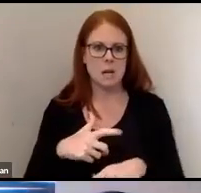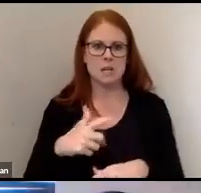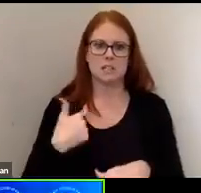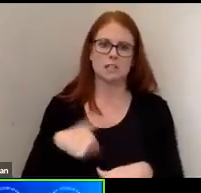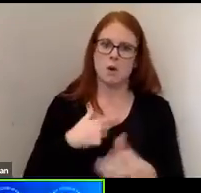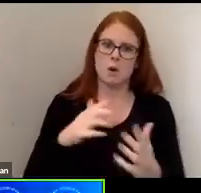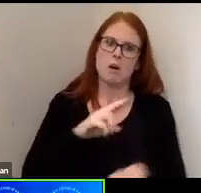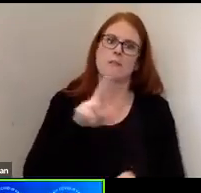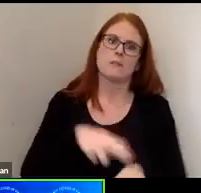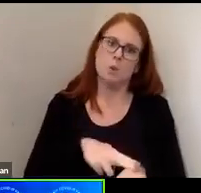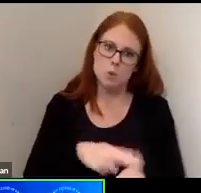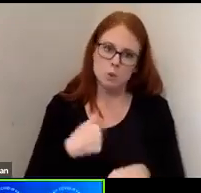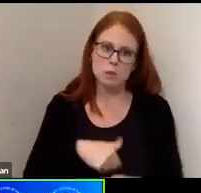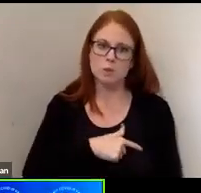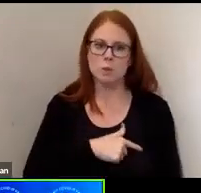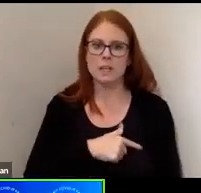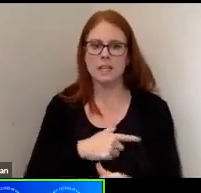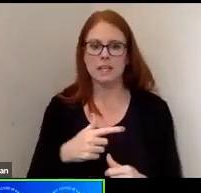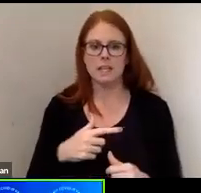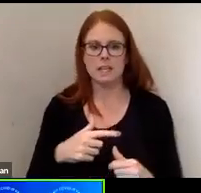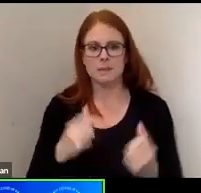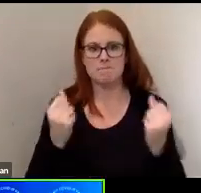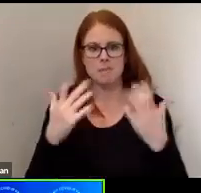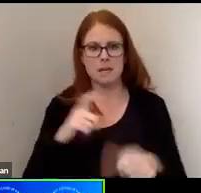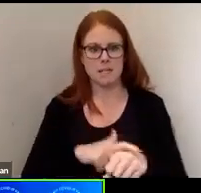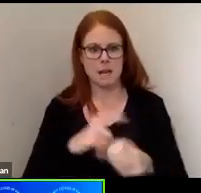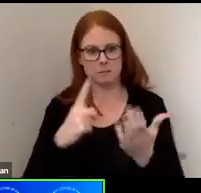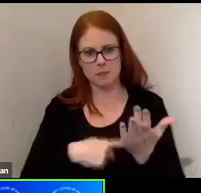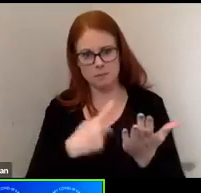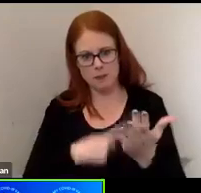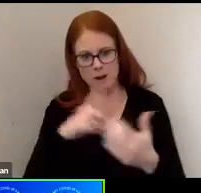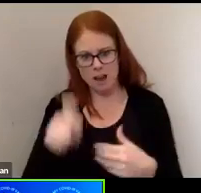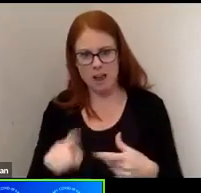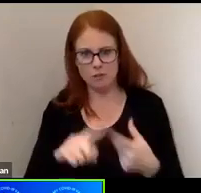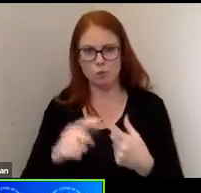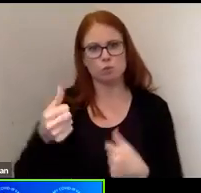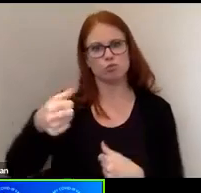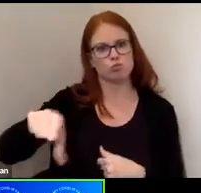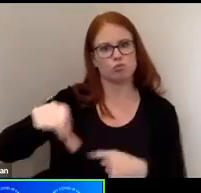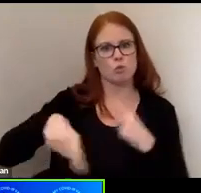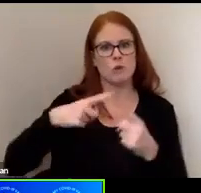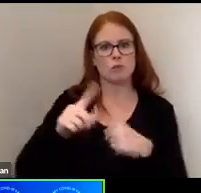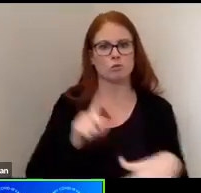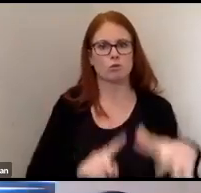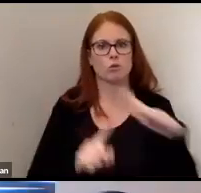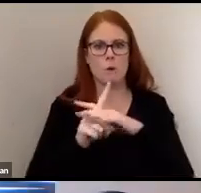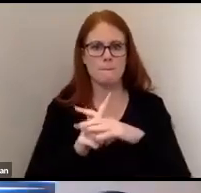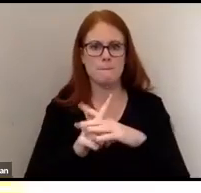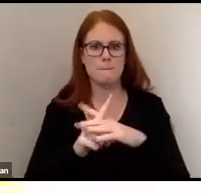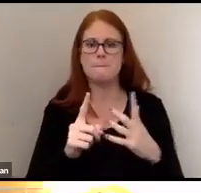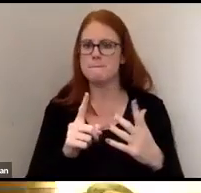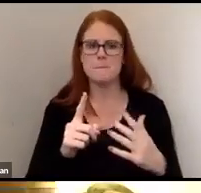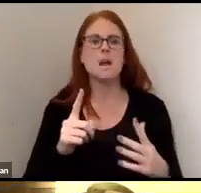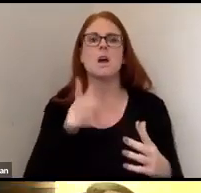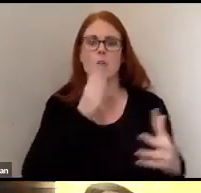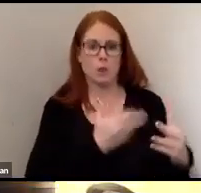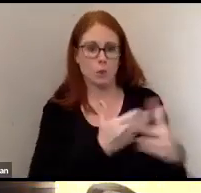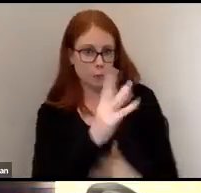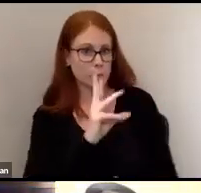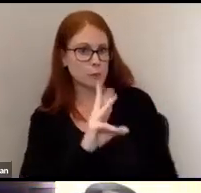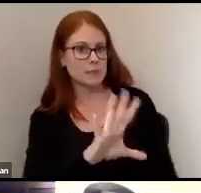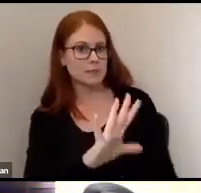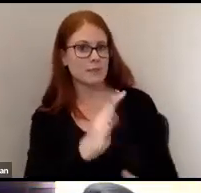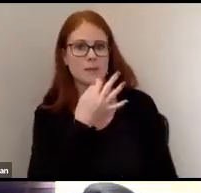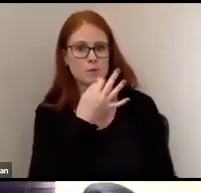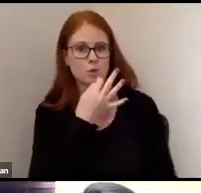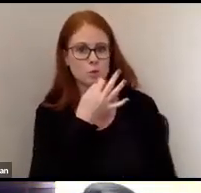of course, we sometimes have to turn you back when you are there. We will get through 65 plus very soon